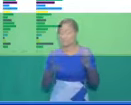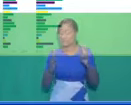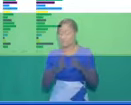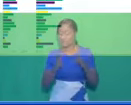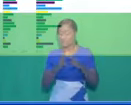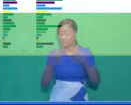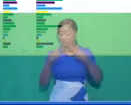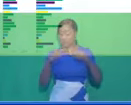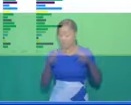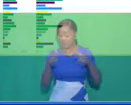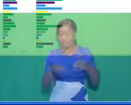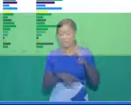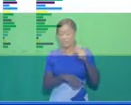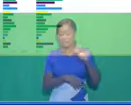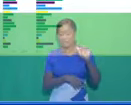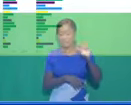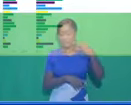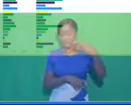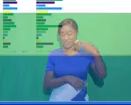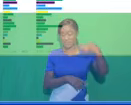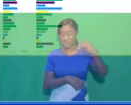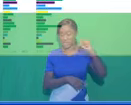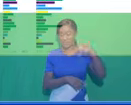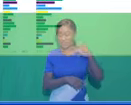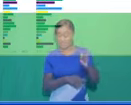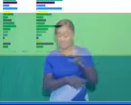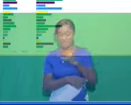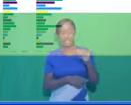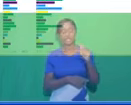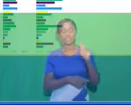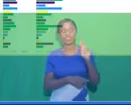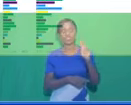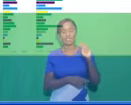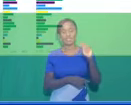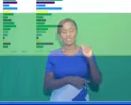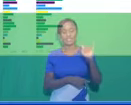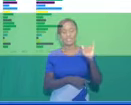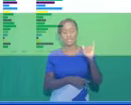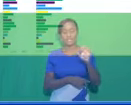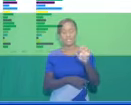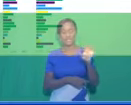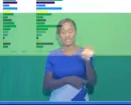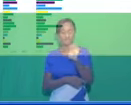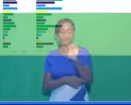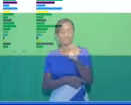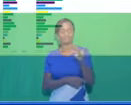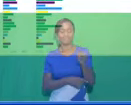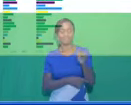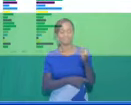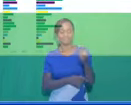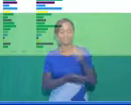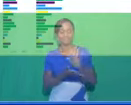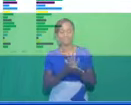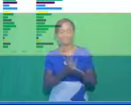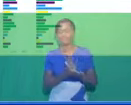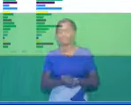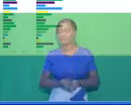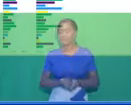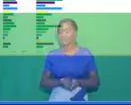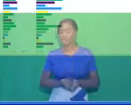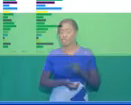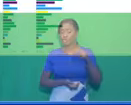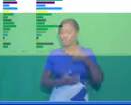very popular. So that's quite good too. It's interesting that a school like